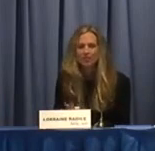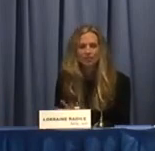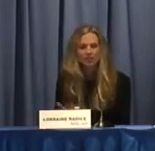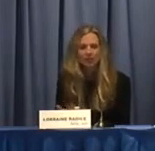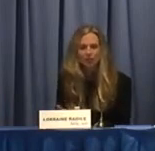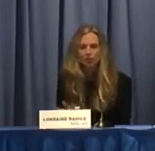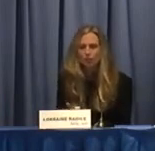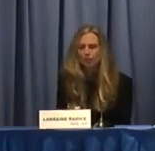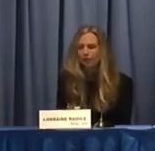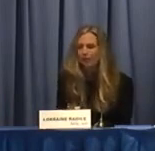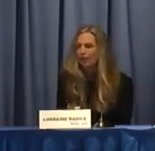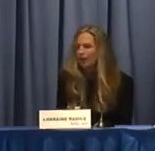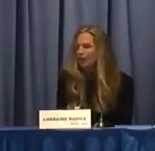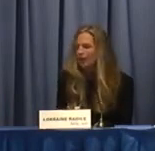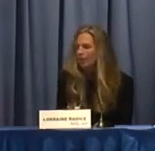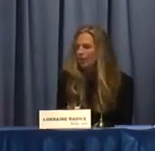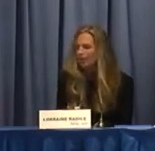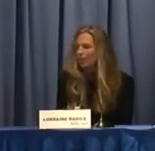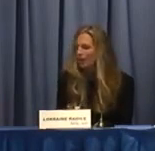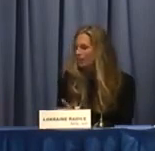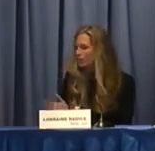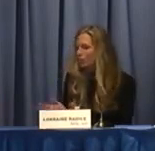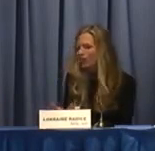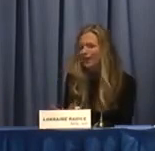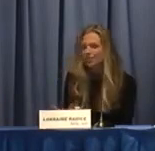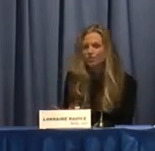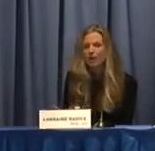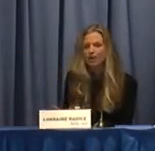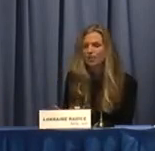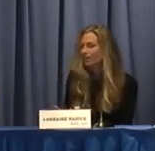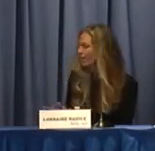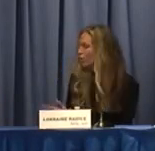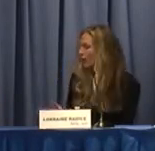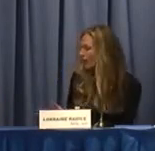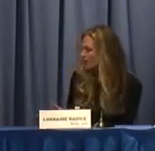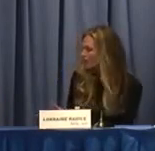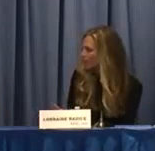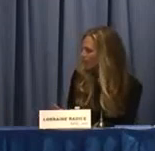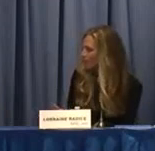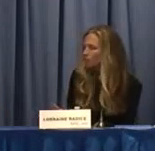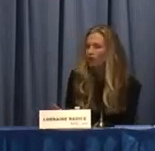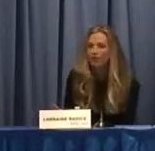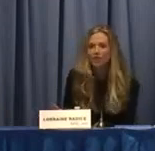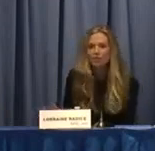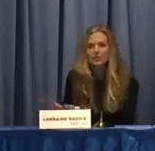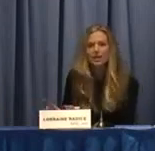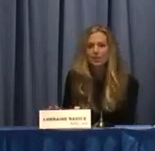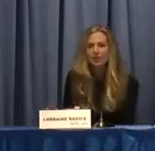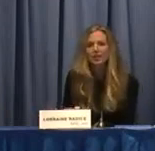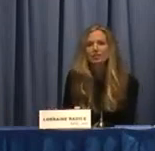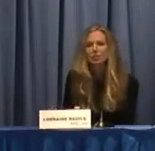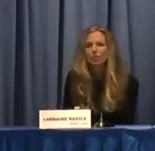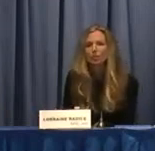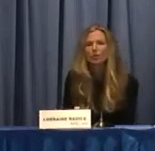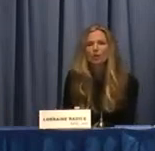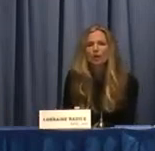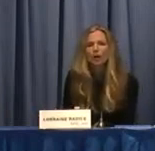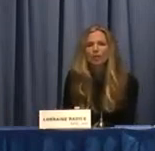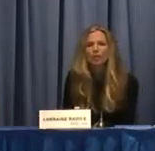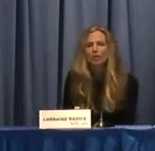creatively, effectively, and appropriately. But, you know, Matt described, I think, a shared experience where he was typing